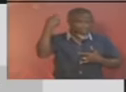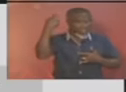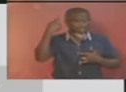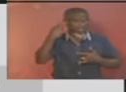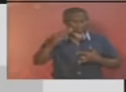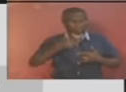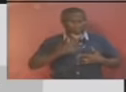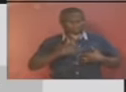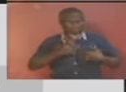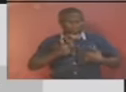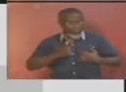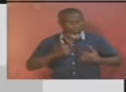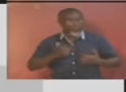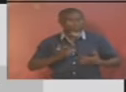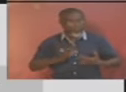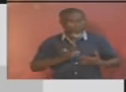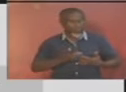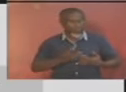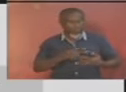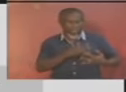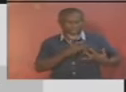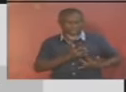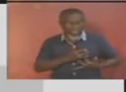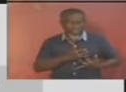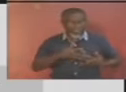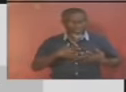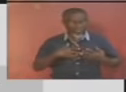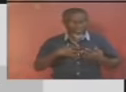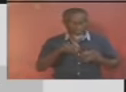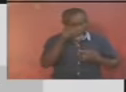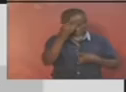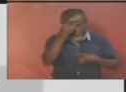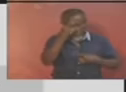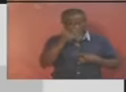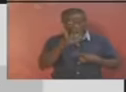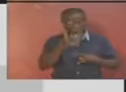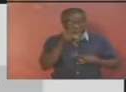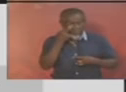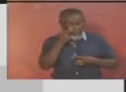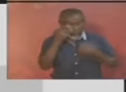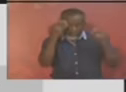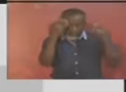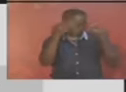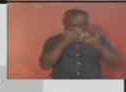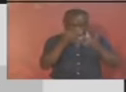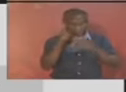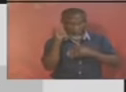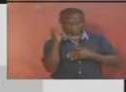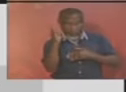asthma, cardiovascular disease. So the darker color blue, with